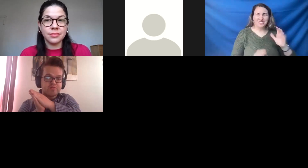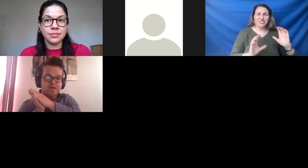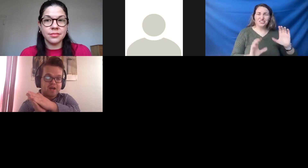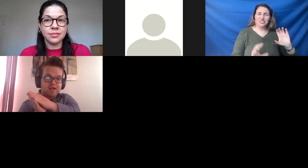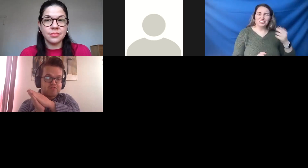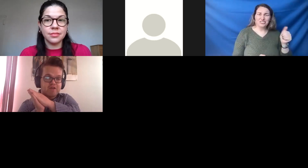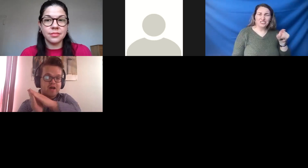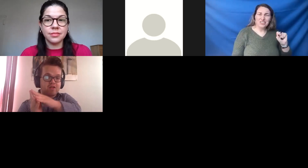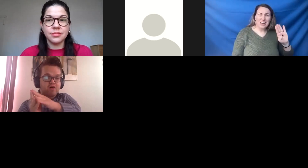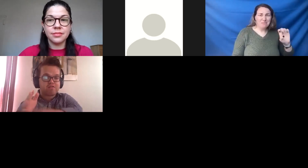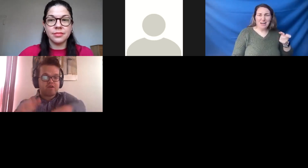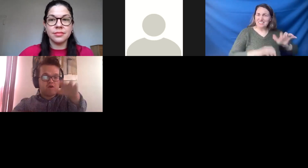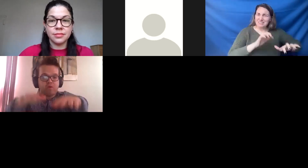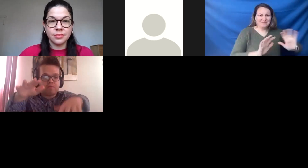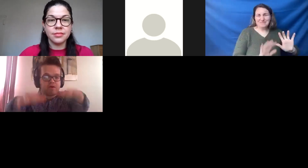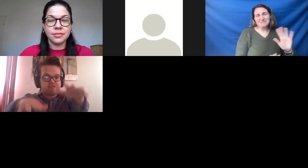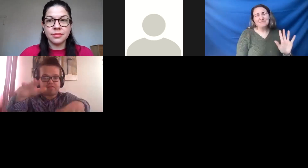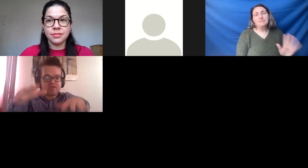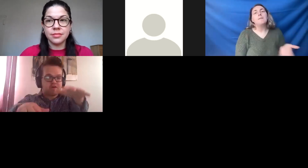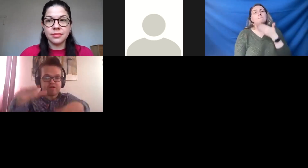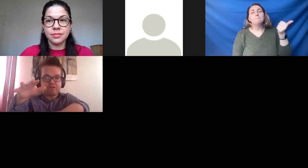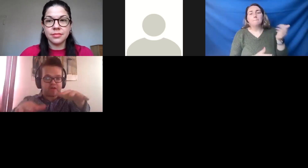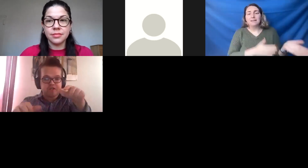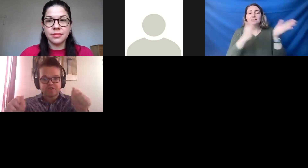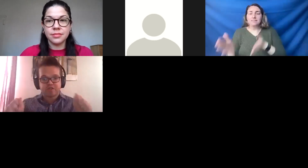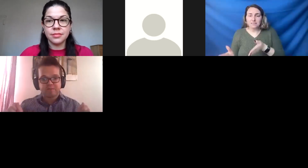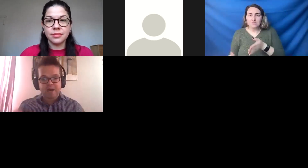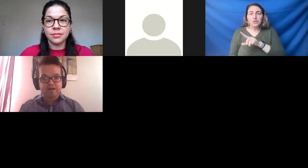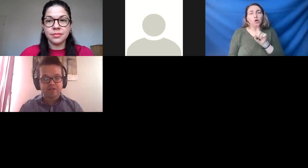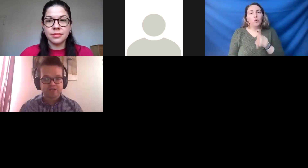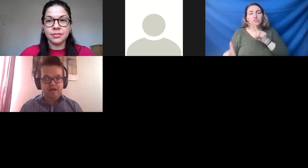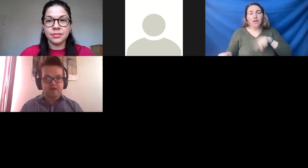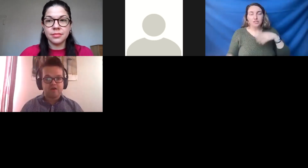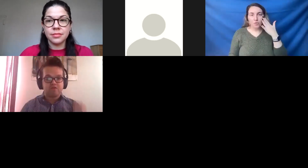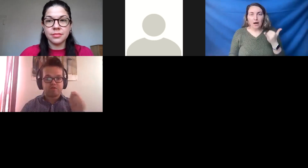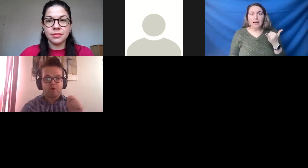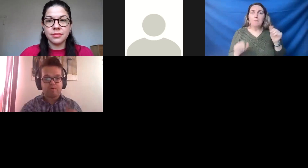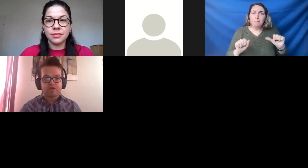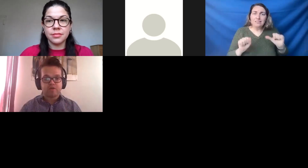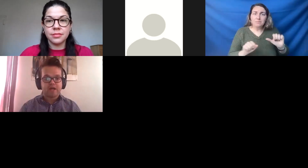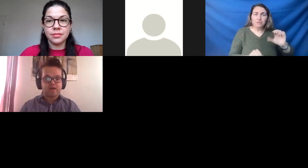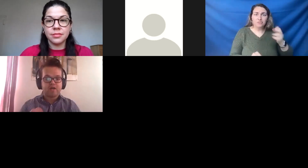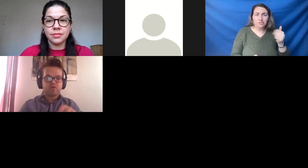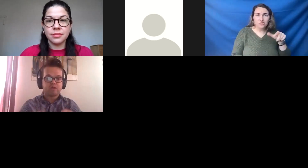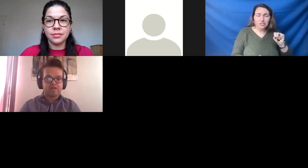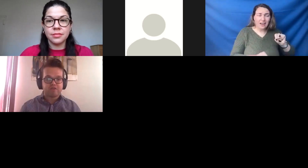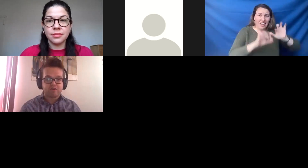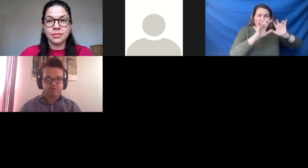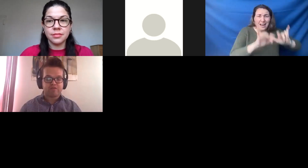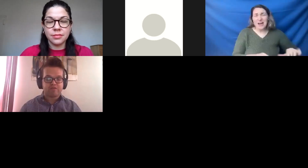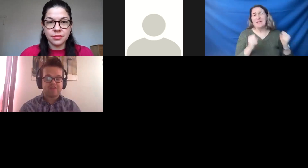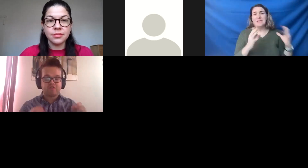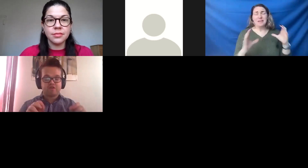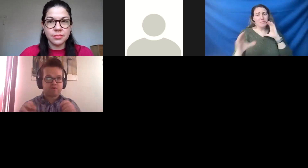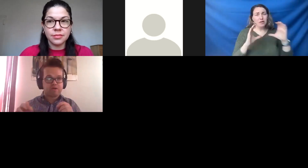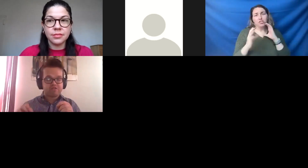to be acknowledged and not lost amongst the sea of other communications that could be happening in the chat. So if you open Q&A, you can enter your